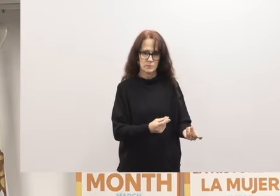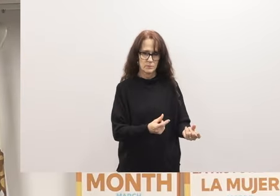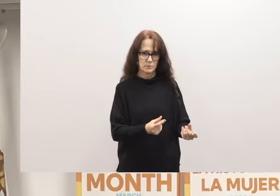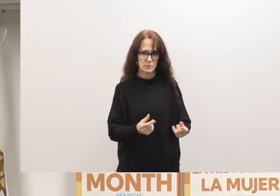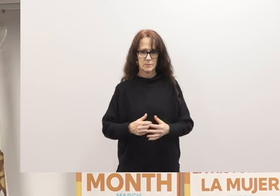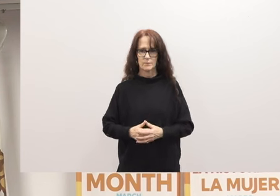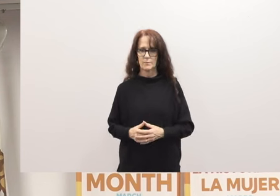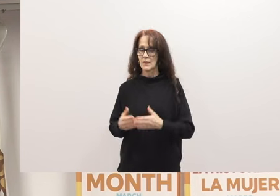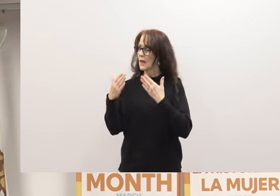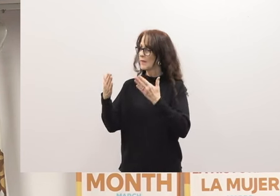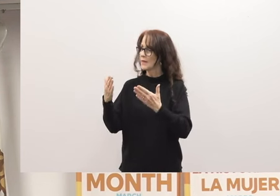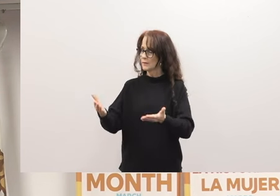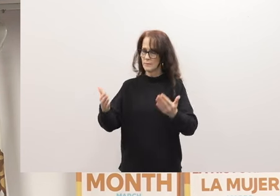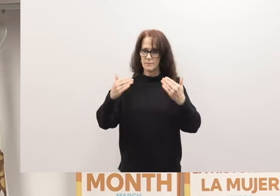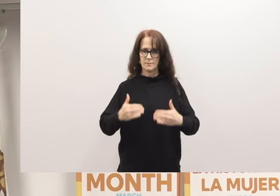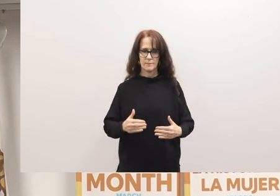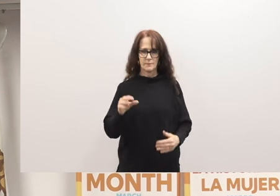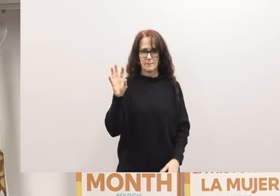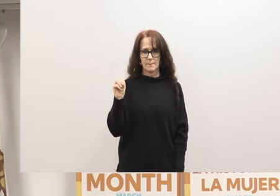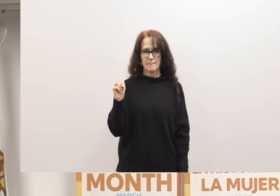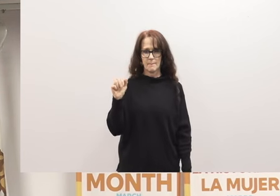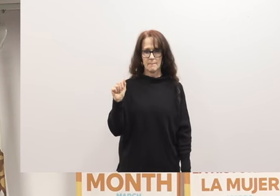Thank you. Next, we have May.